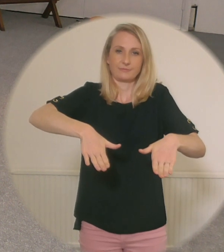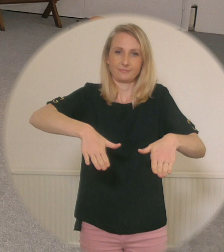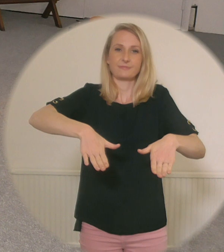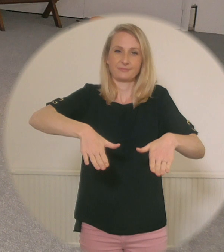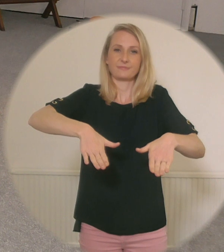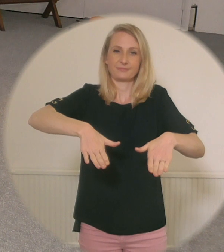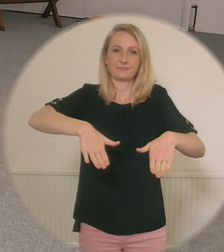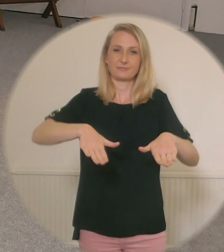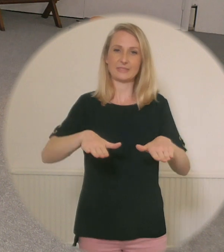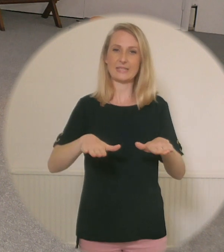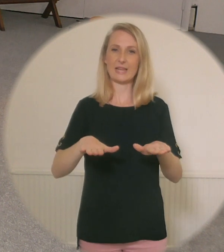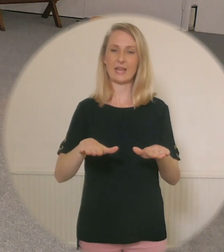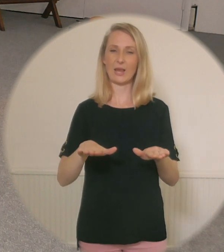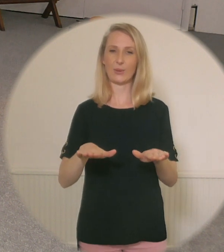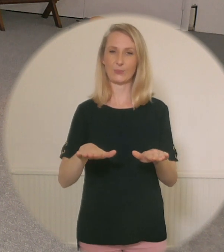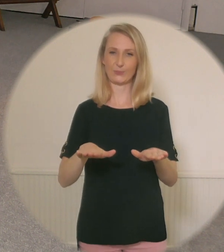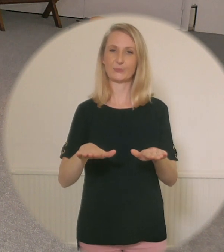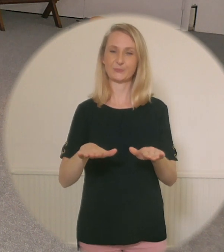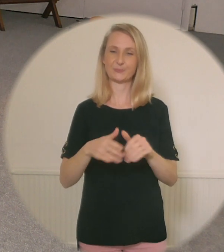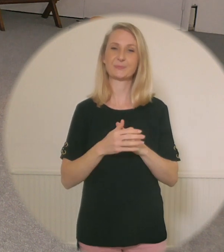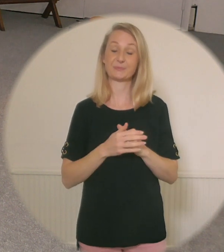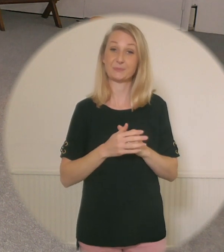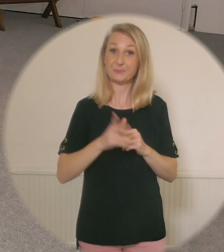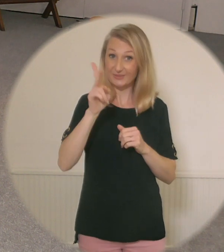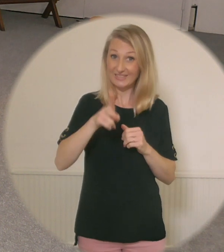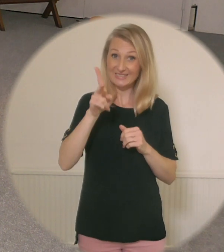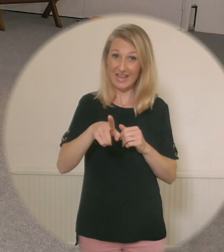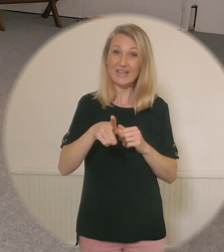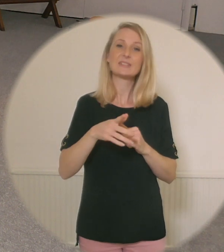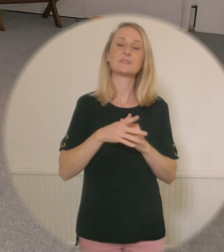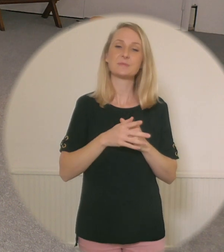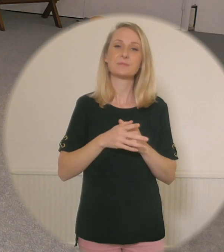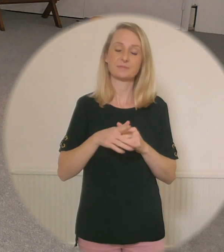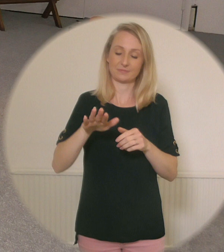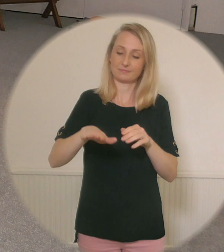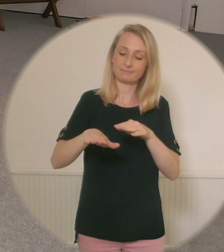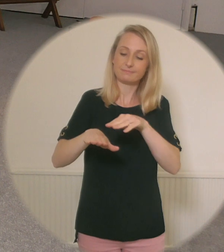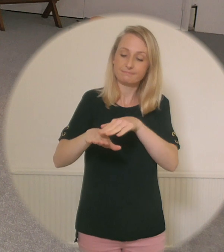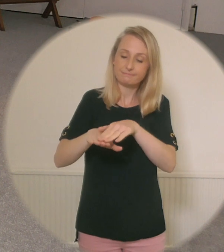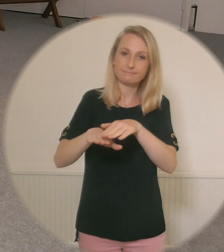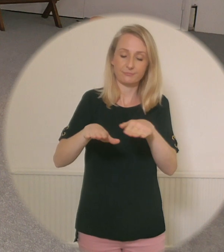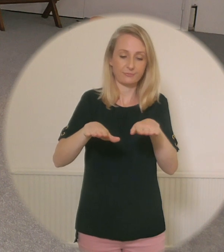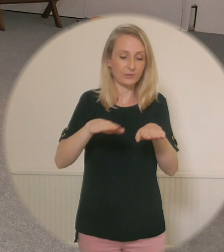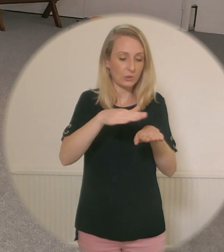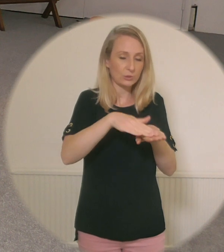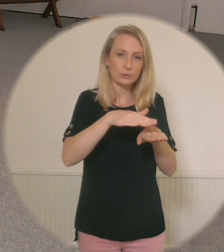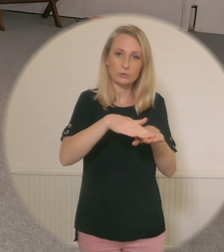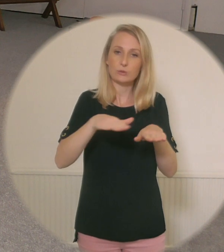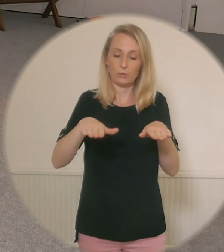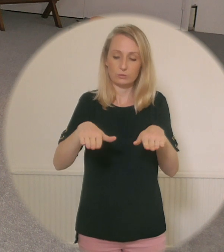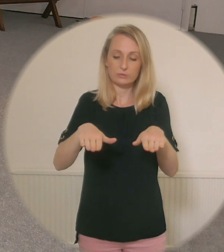And then place the heels down. We'll do that one more time, starting with the toes first. lifting up the